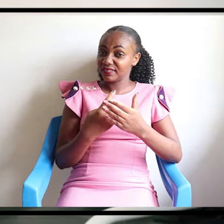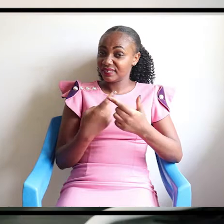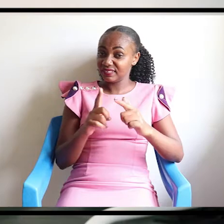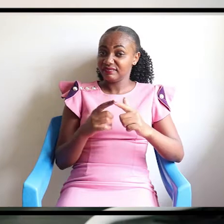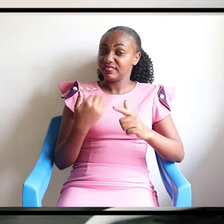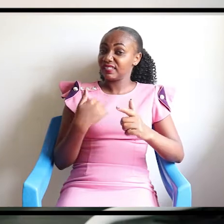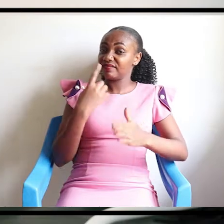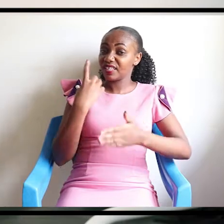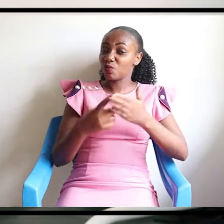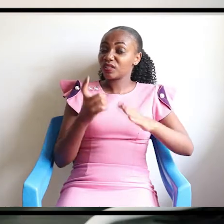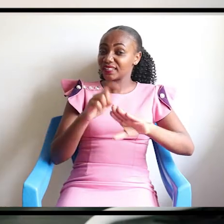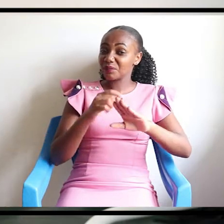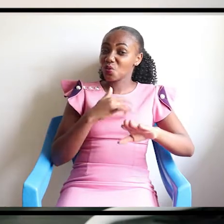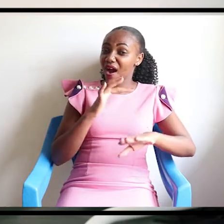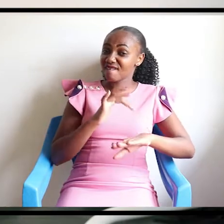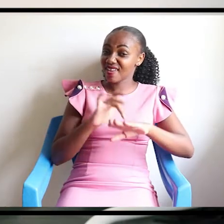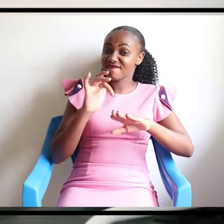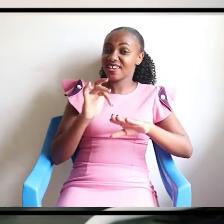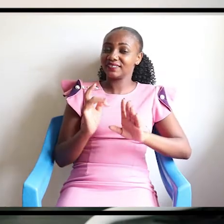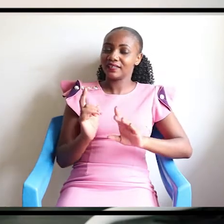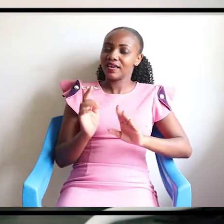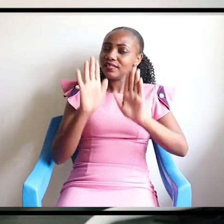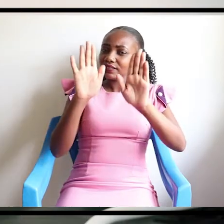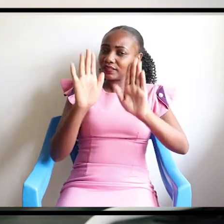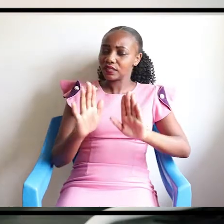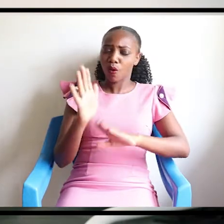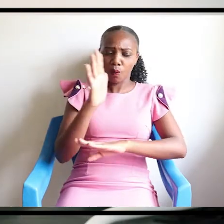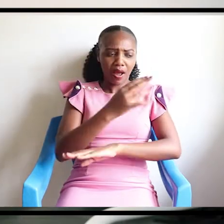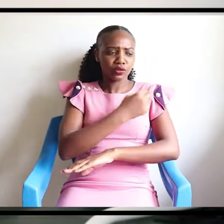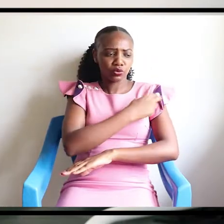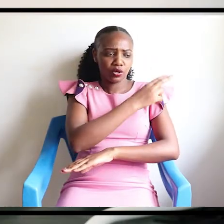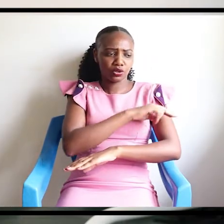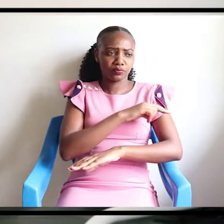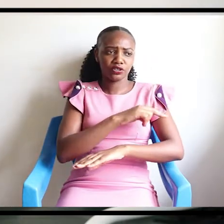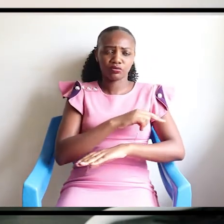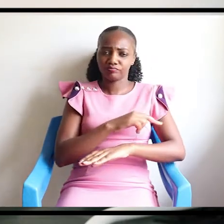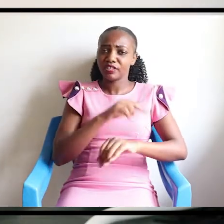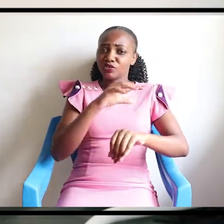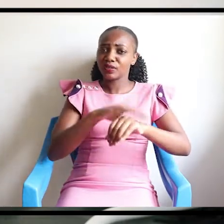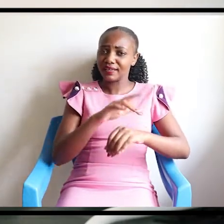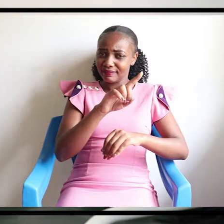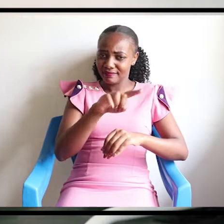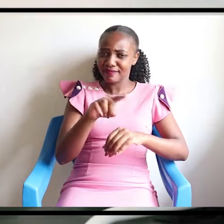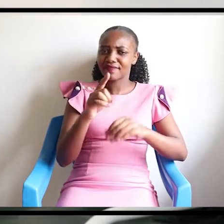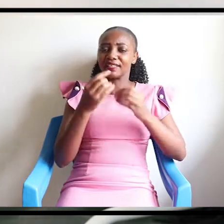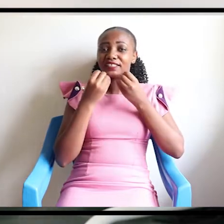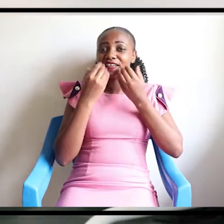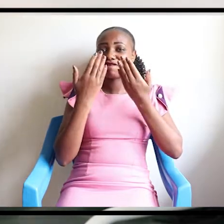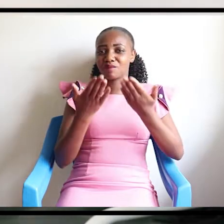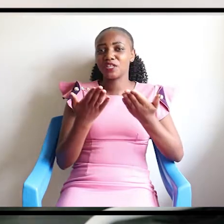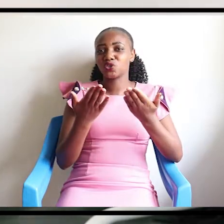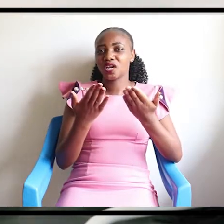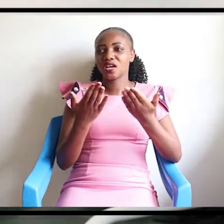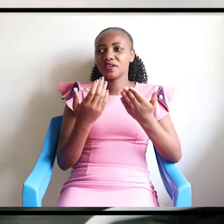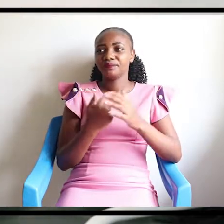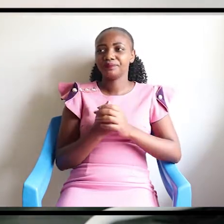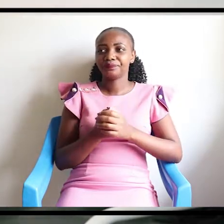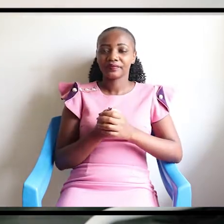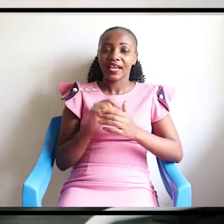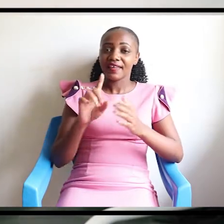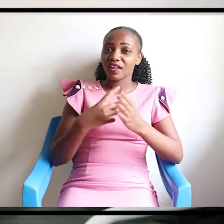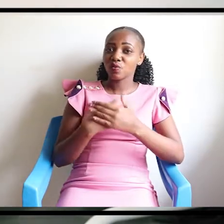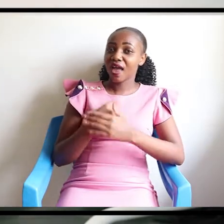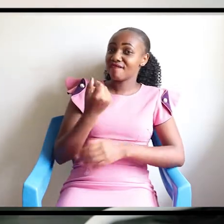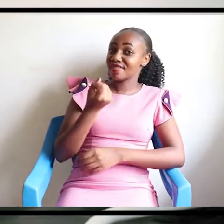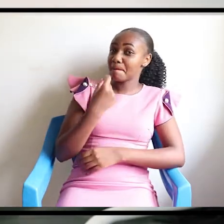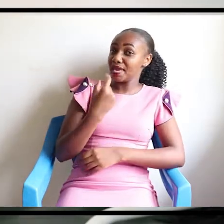side effects that one experiences, it is important to go back to the facility and you're given the right information. Then I'll go to the